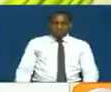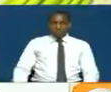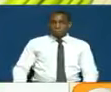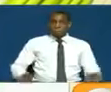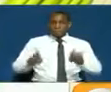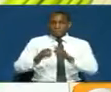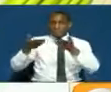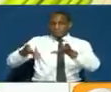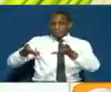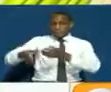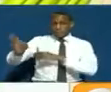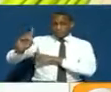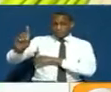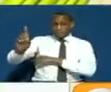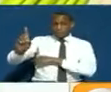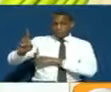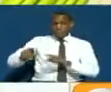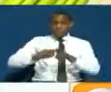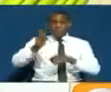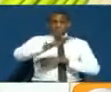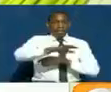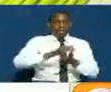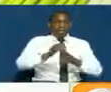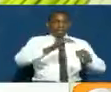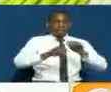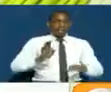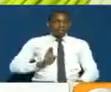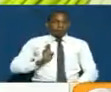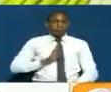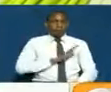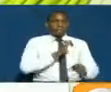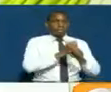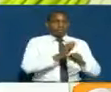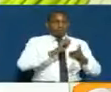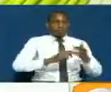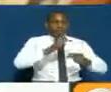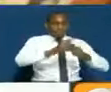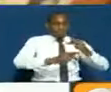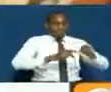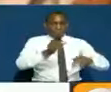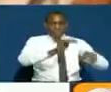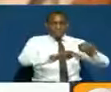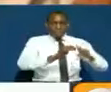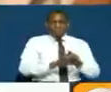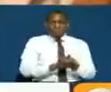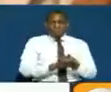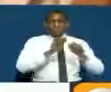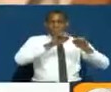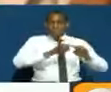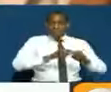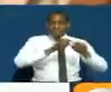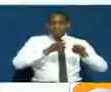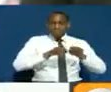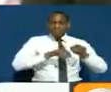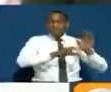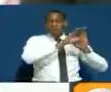Na hata hapa Nairobi, na katika kwengine election board inafanya utaratibu wa election kulingana na